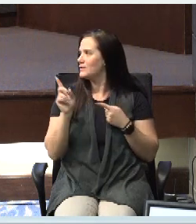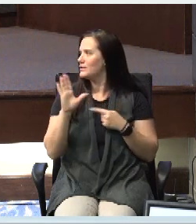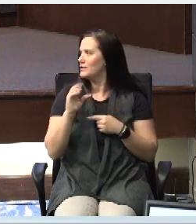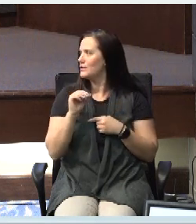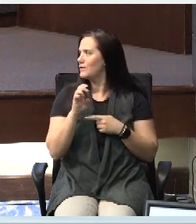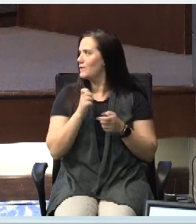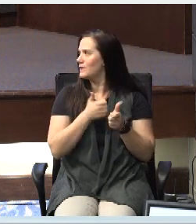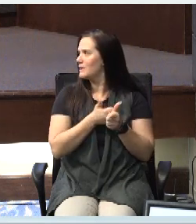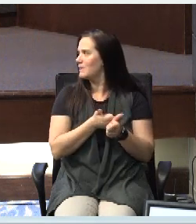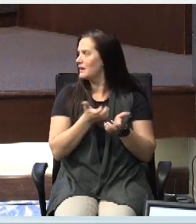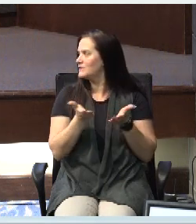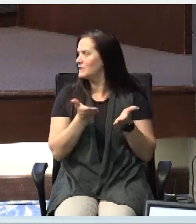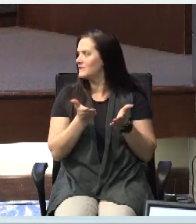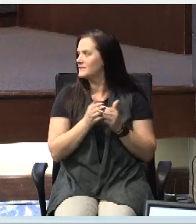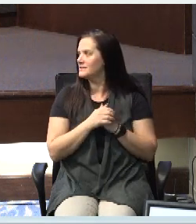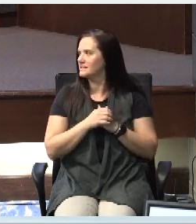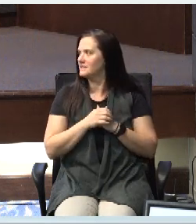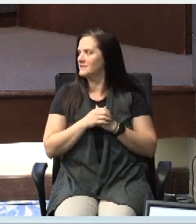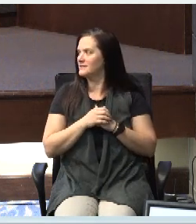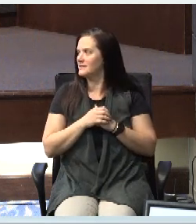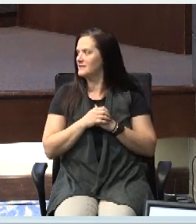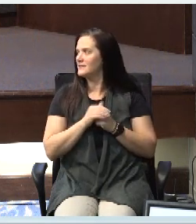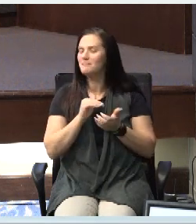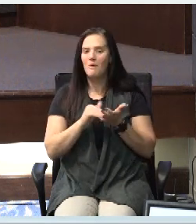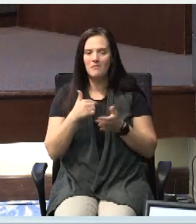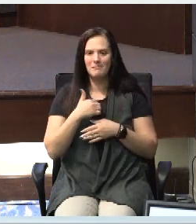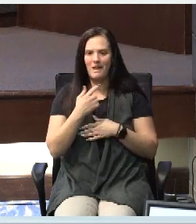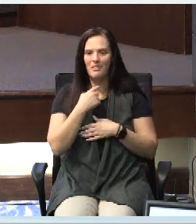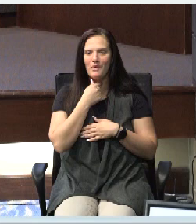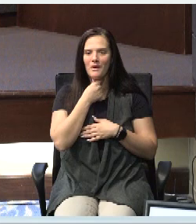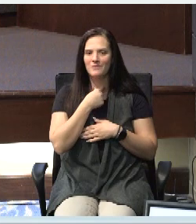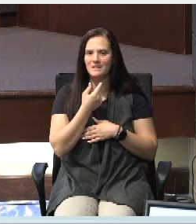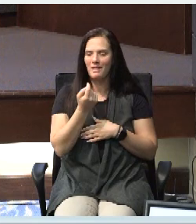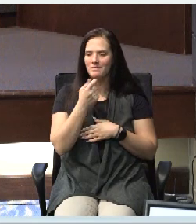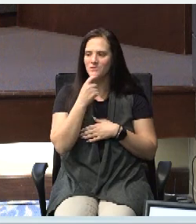code compliance. Pardon me, my throat got a little dry.